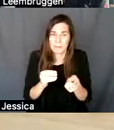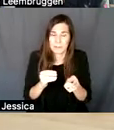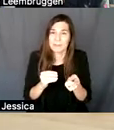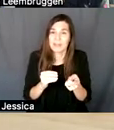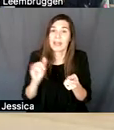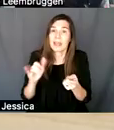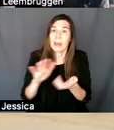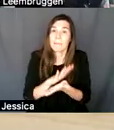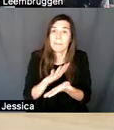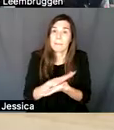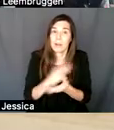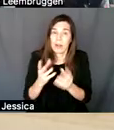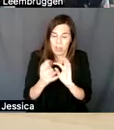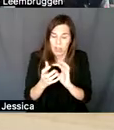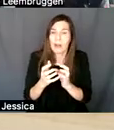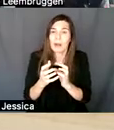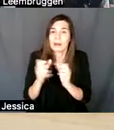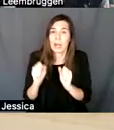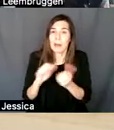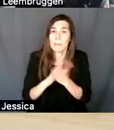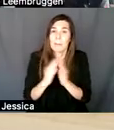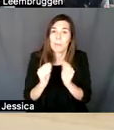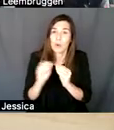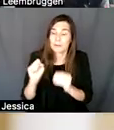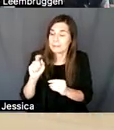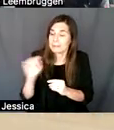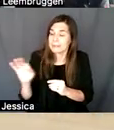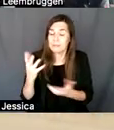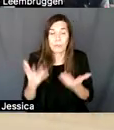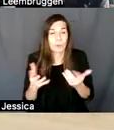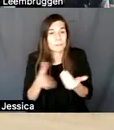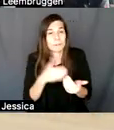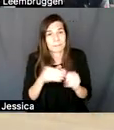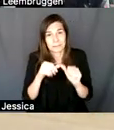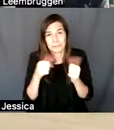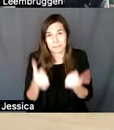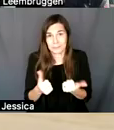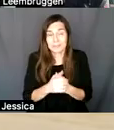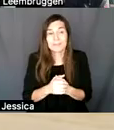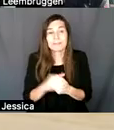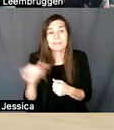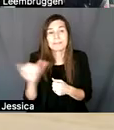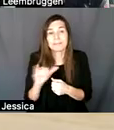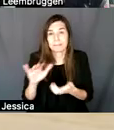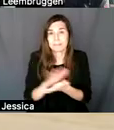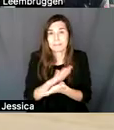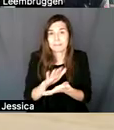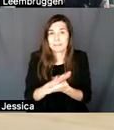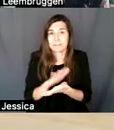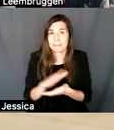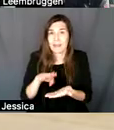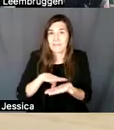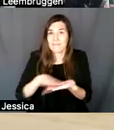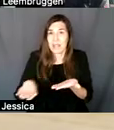both stiffer and more shapeable. A flat piece of paper flops over if you hold it by its edge, but a crumpled sheet can support